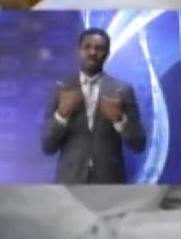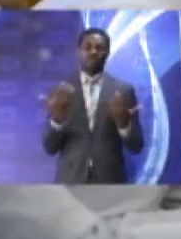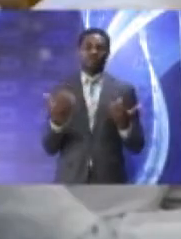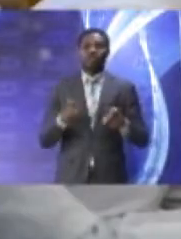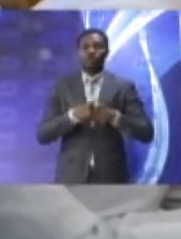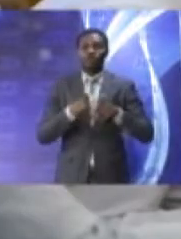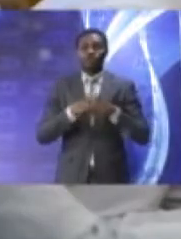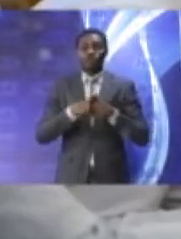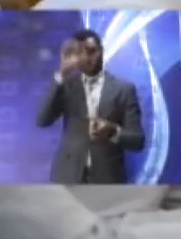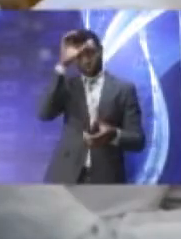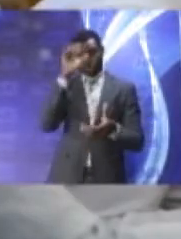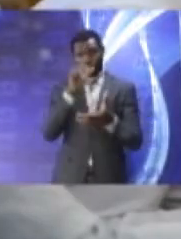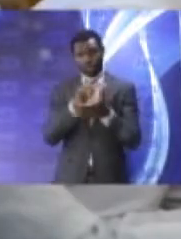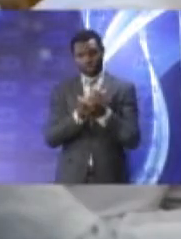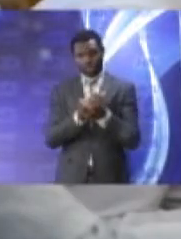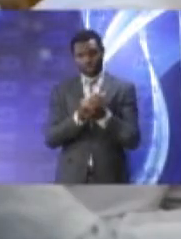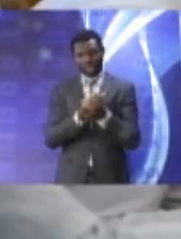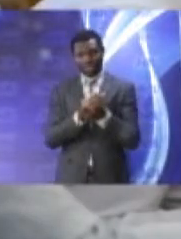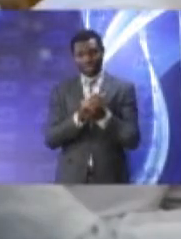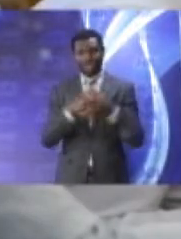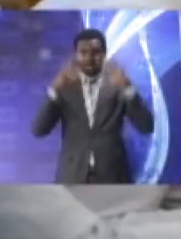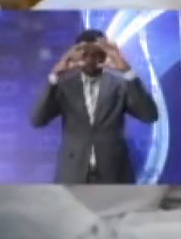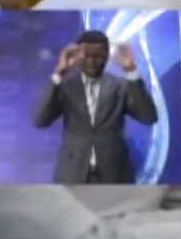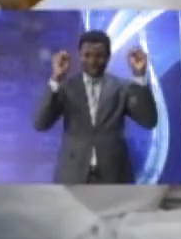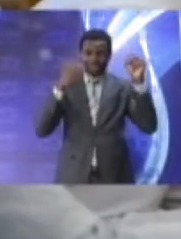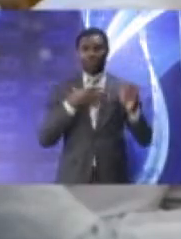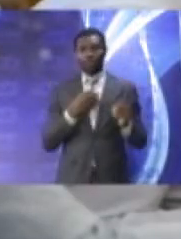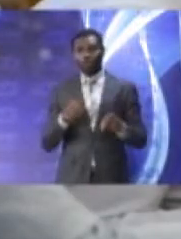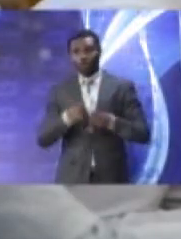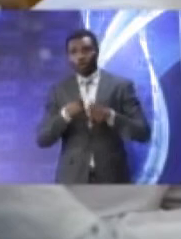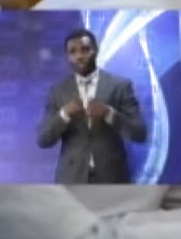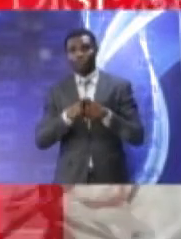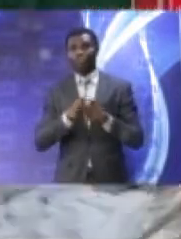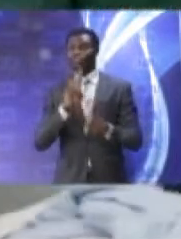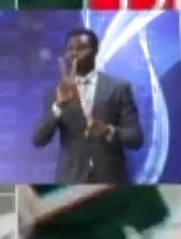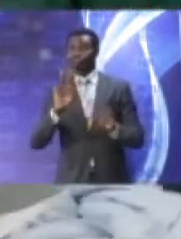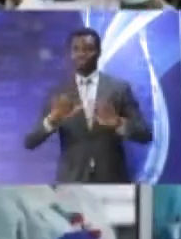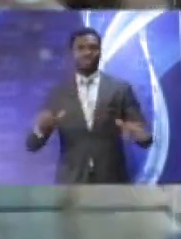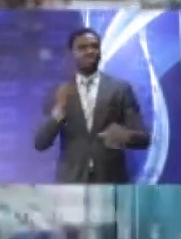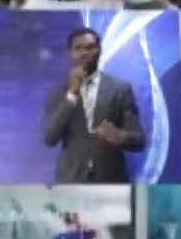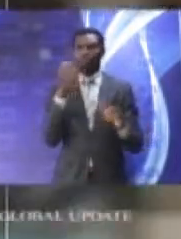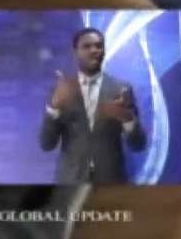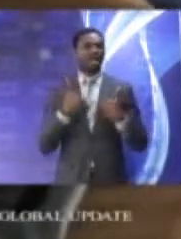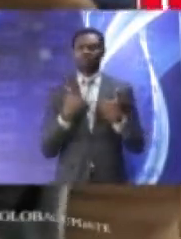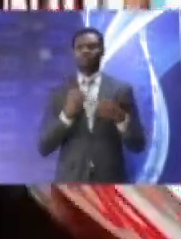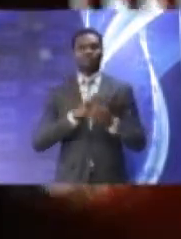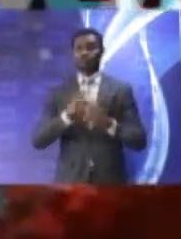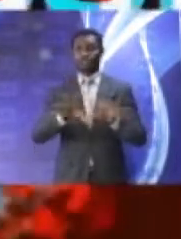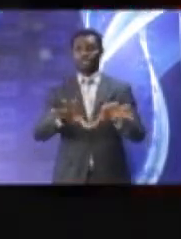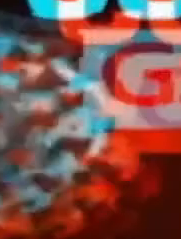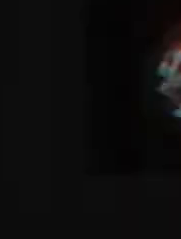husband, Volodymyr Zelensky, and their 2 children tested negative.